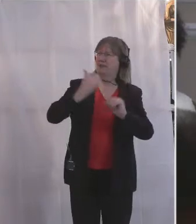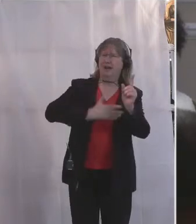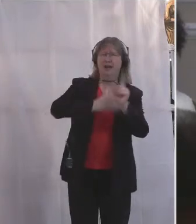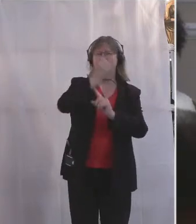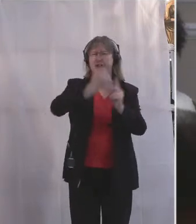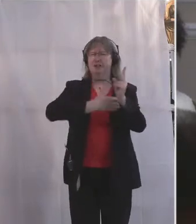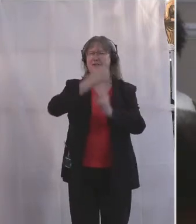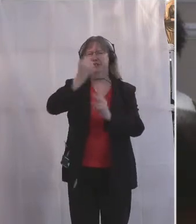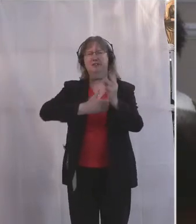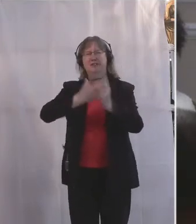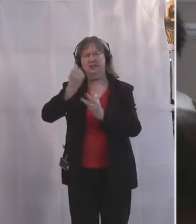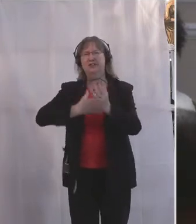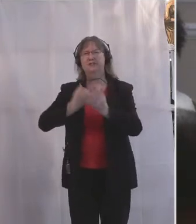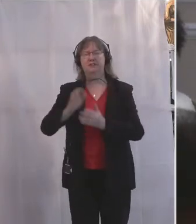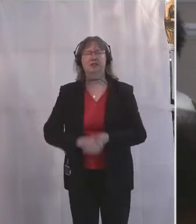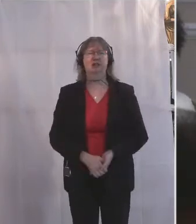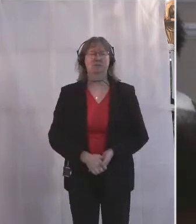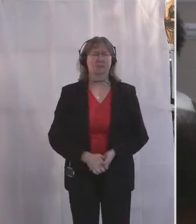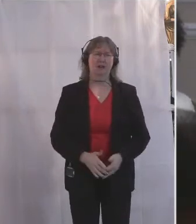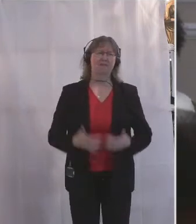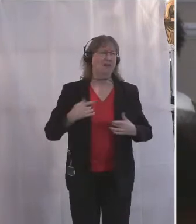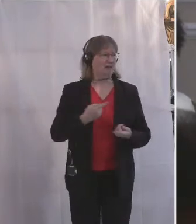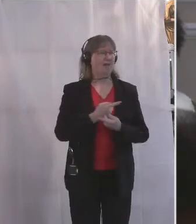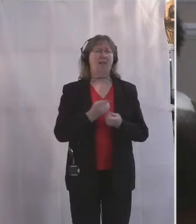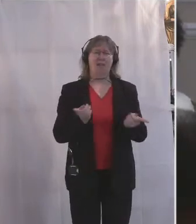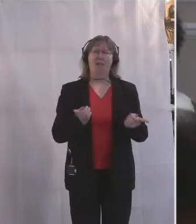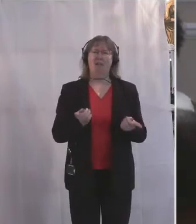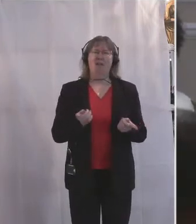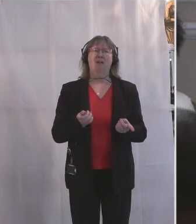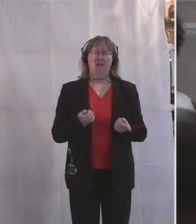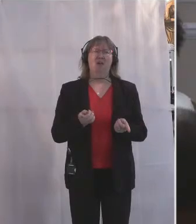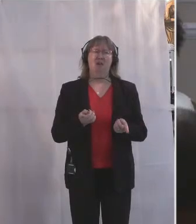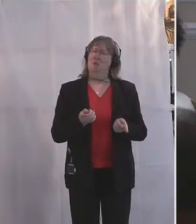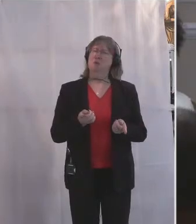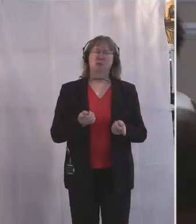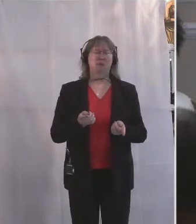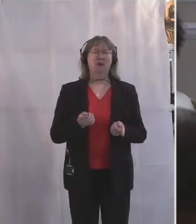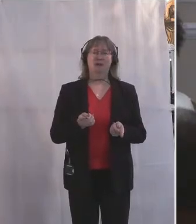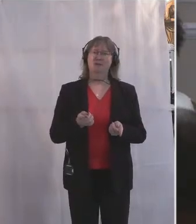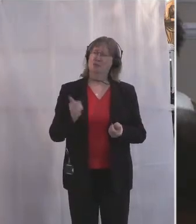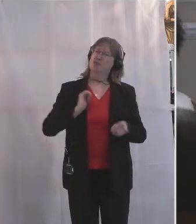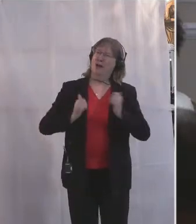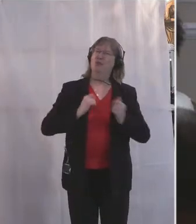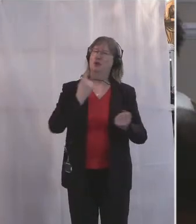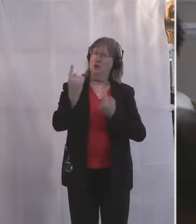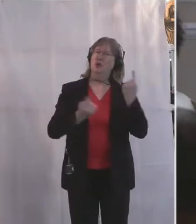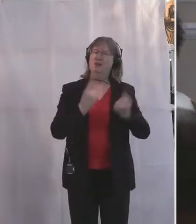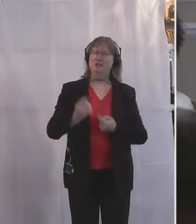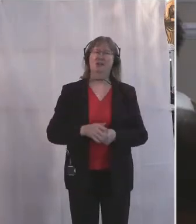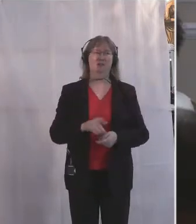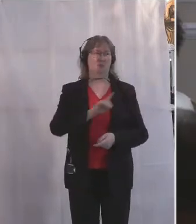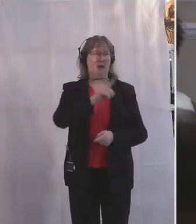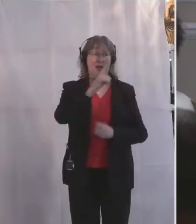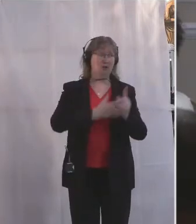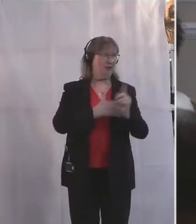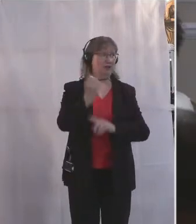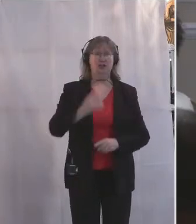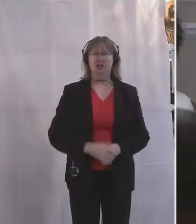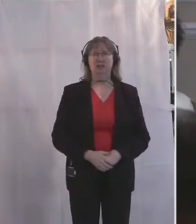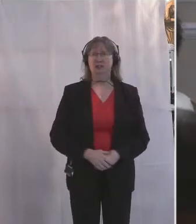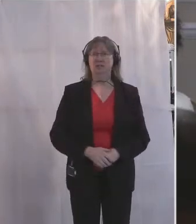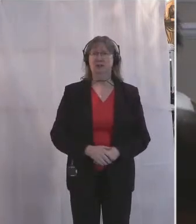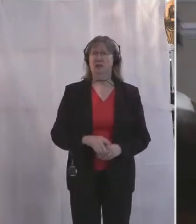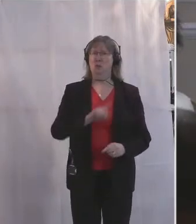this group. You should be incredibly you should feel incredibly proud yourselves of getting to this point. It's an